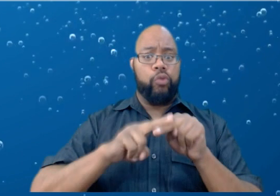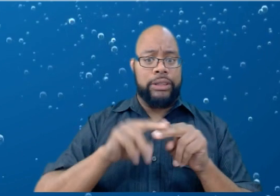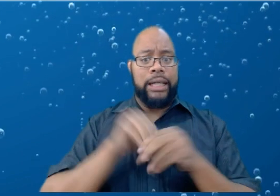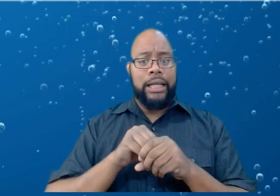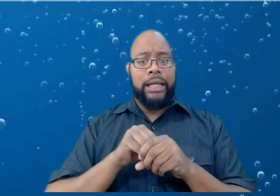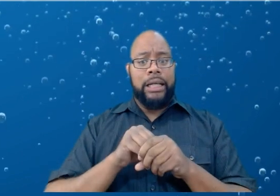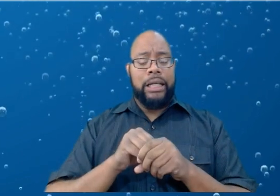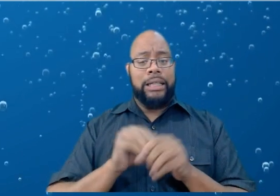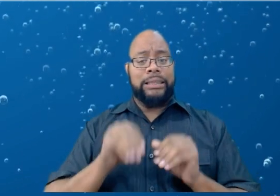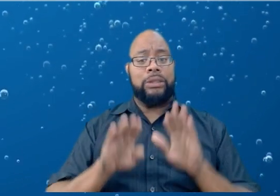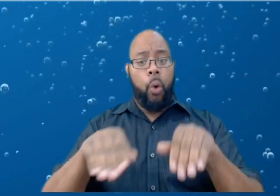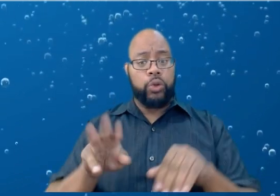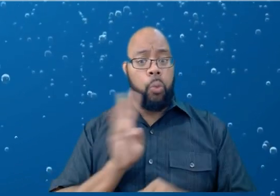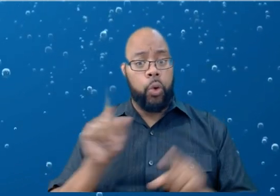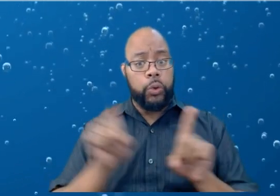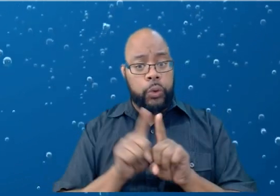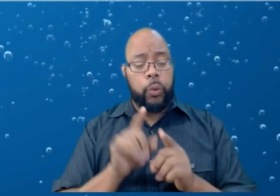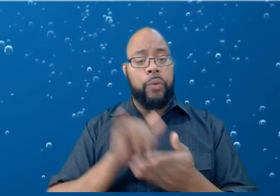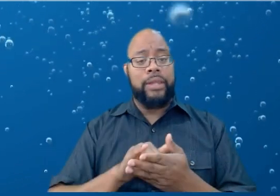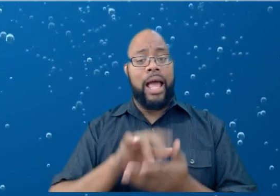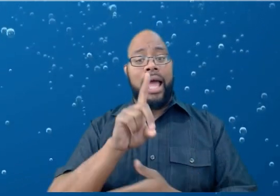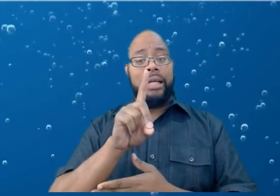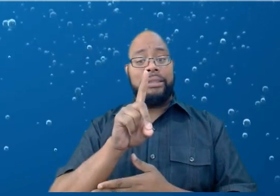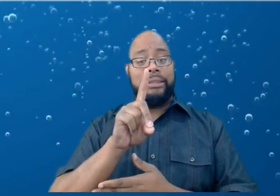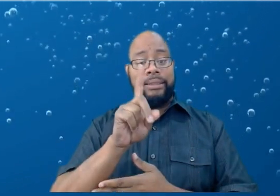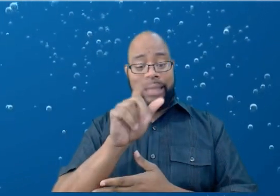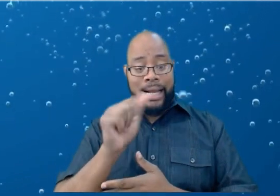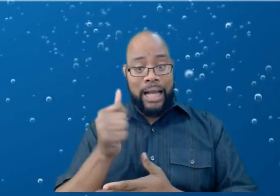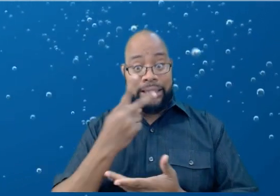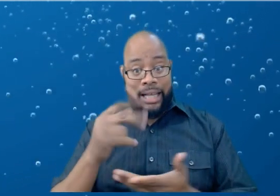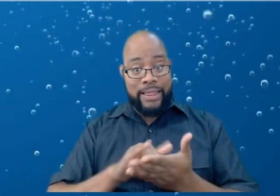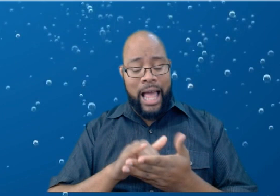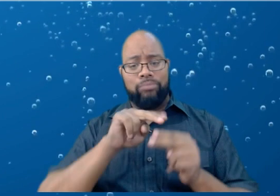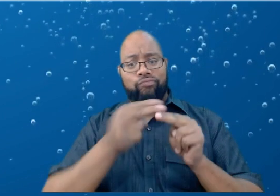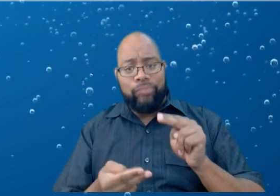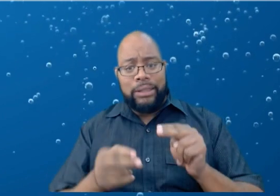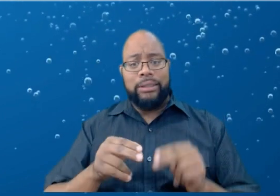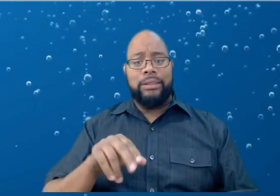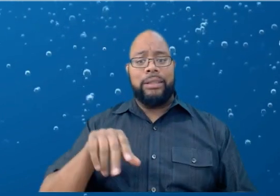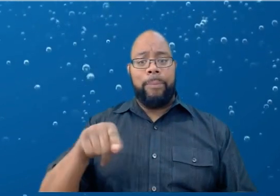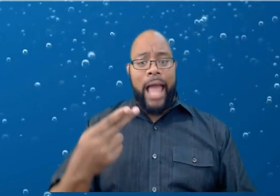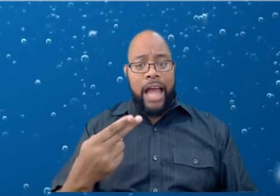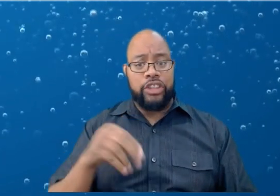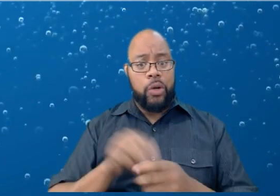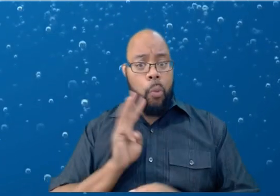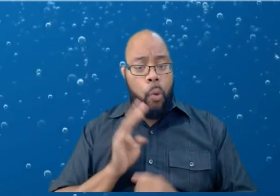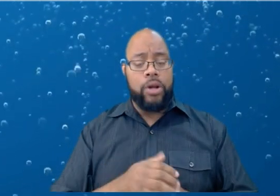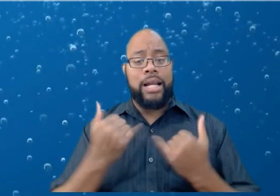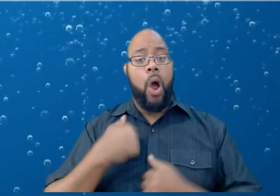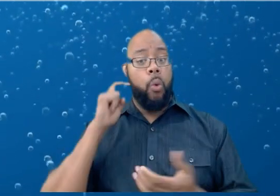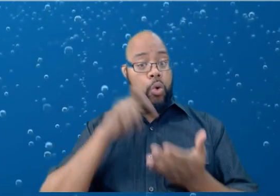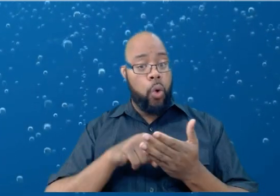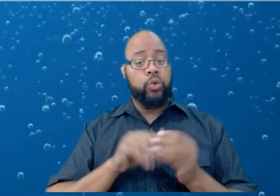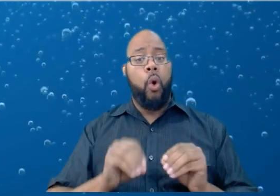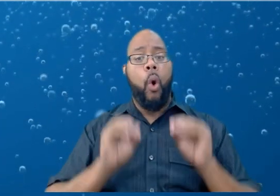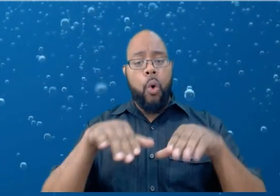was increasing in the seawater as well. And what this did is it actually decreased the pH of seawater. What we know now